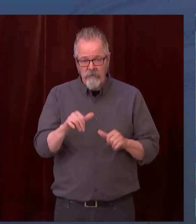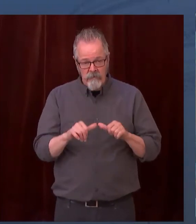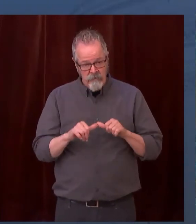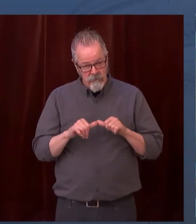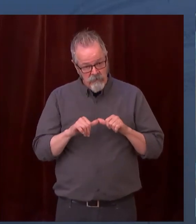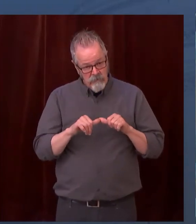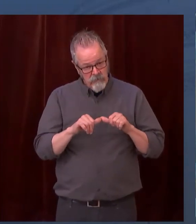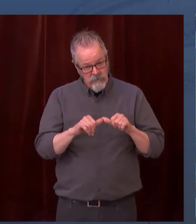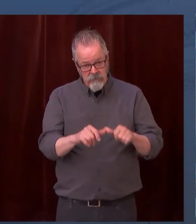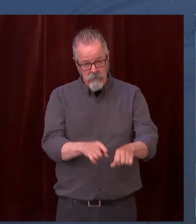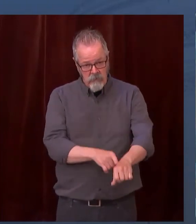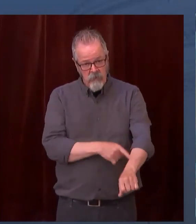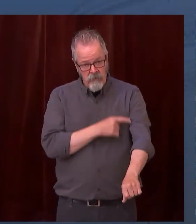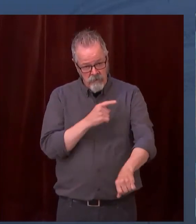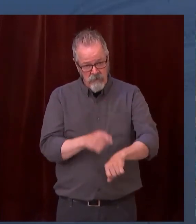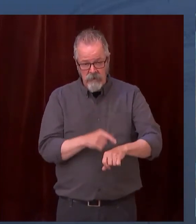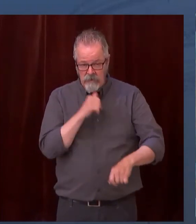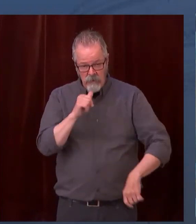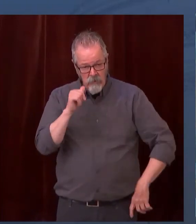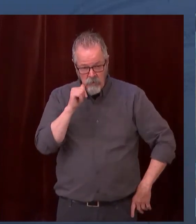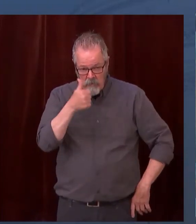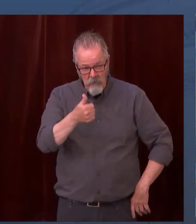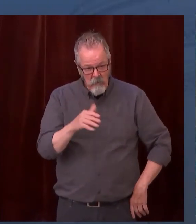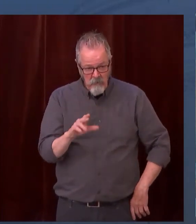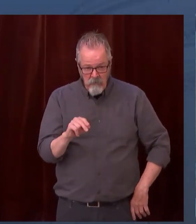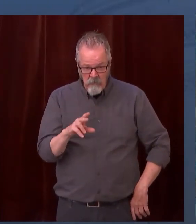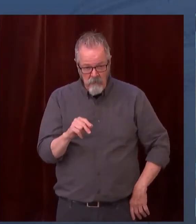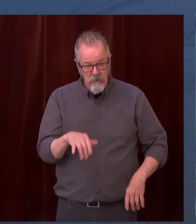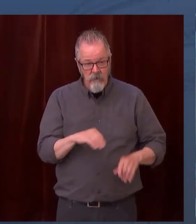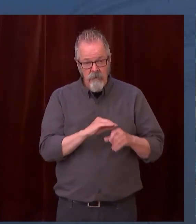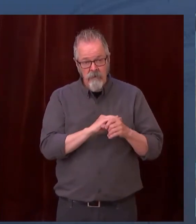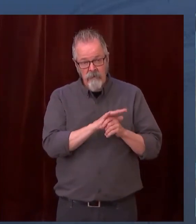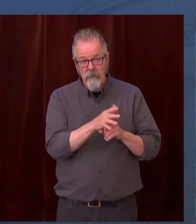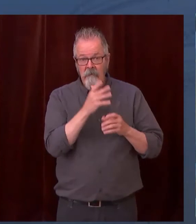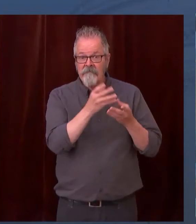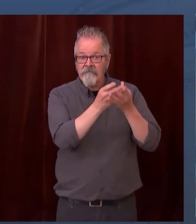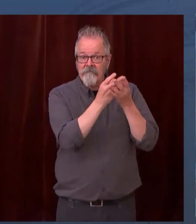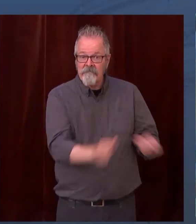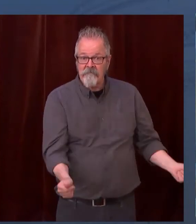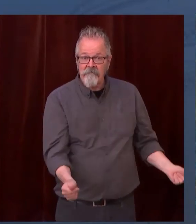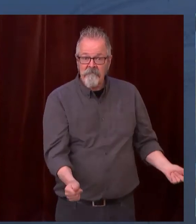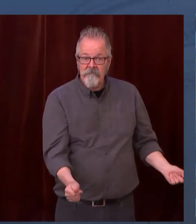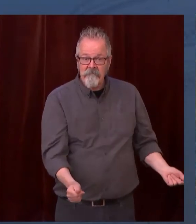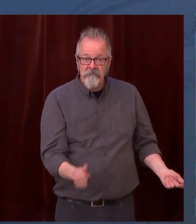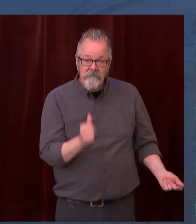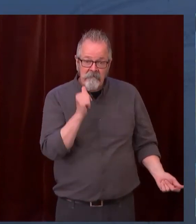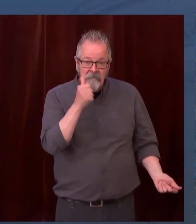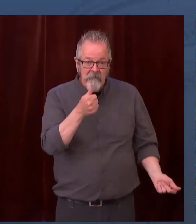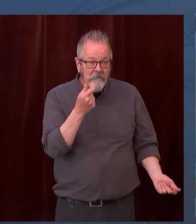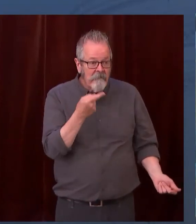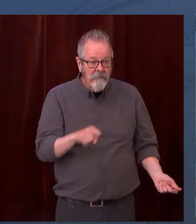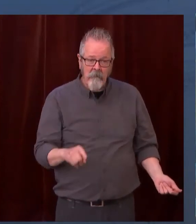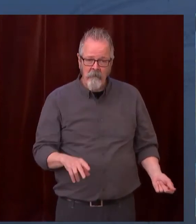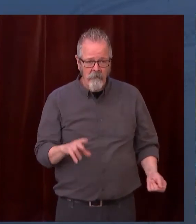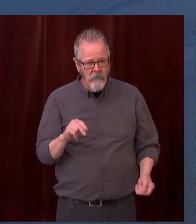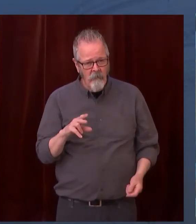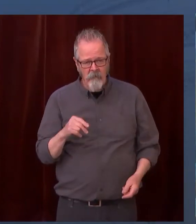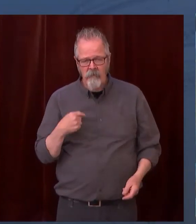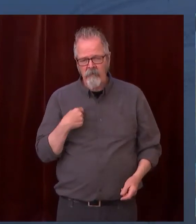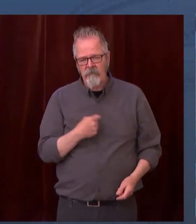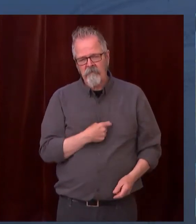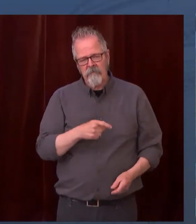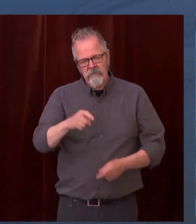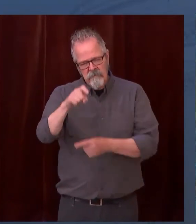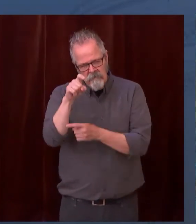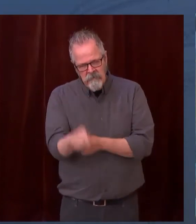this. It's important that we do this together. And as we do that, and I think as we adopt these